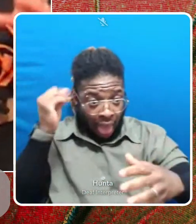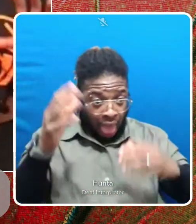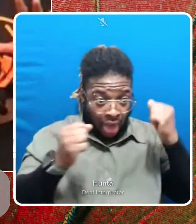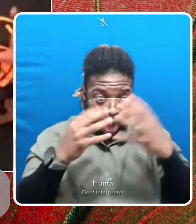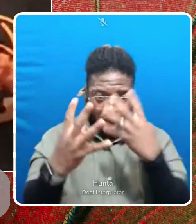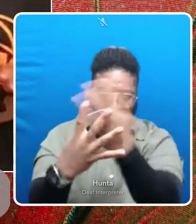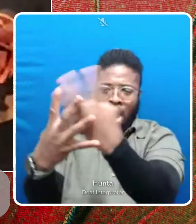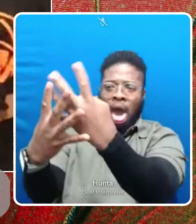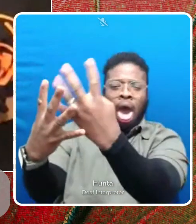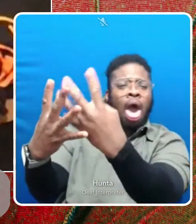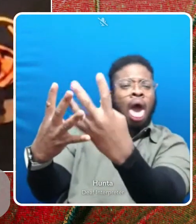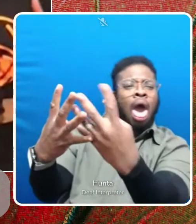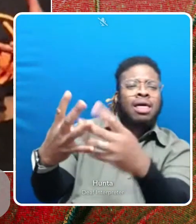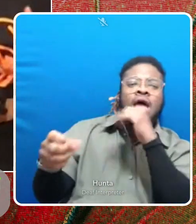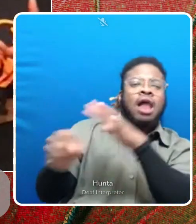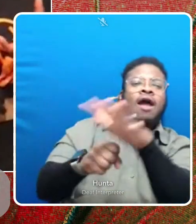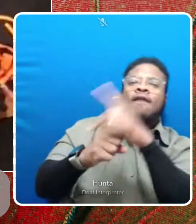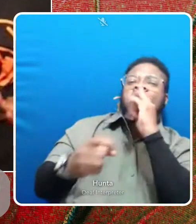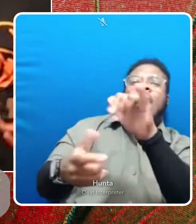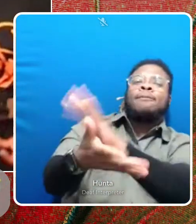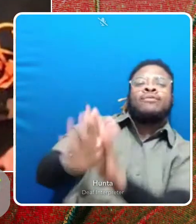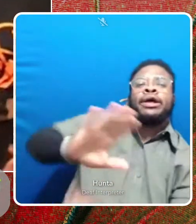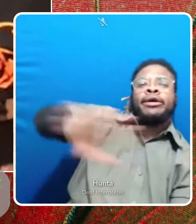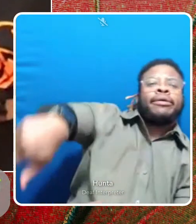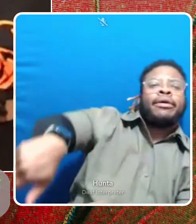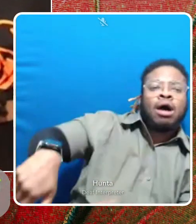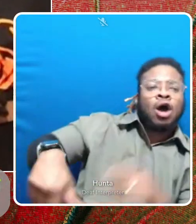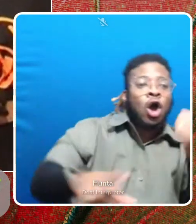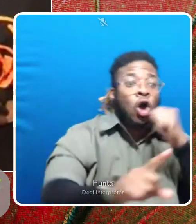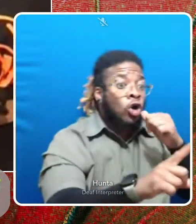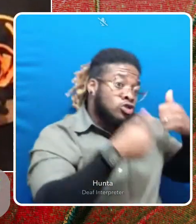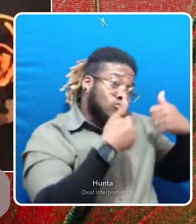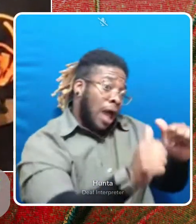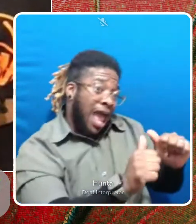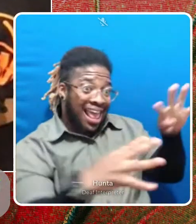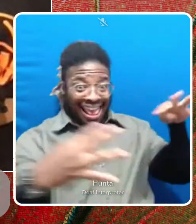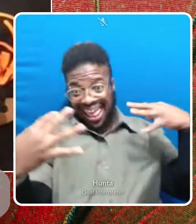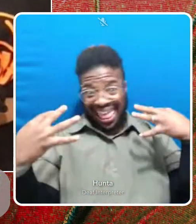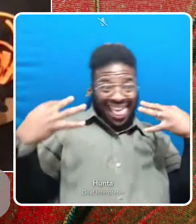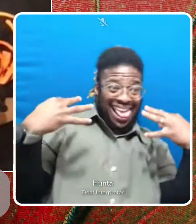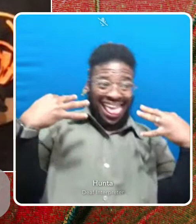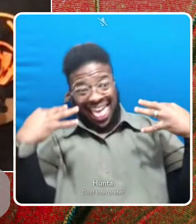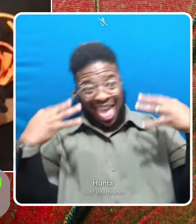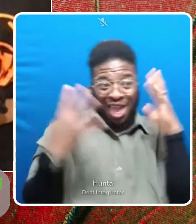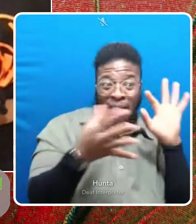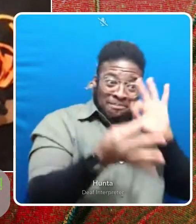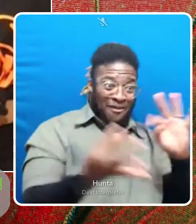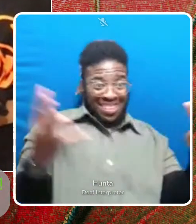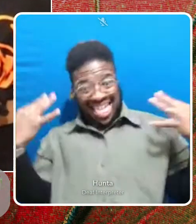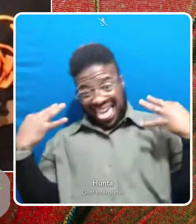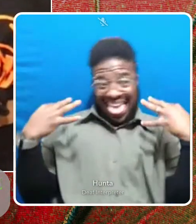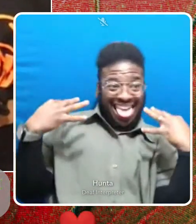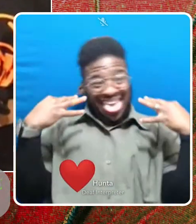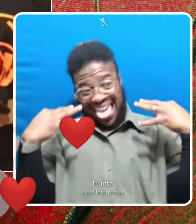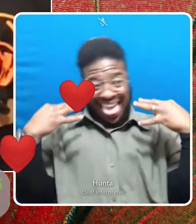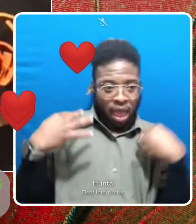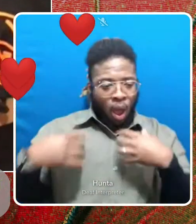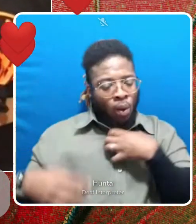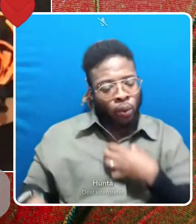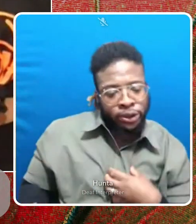they need to pitch their purpose is to be picture perfect. I love to see a princess go to college. Let her brains overlap her